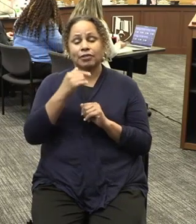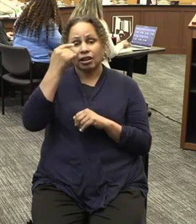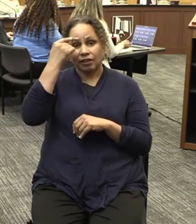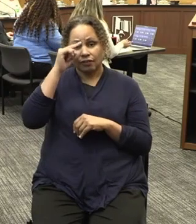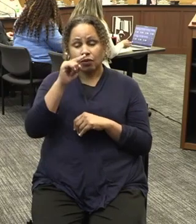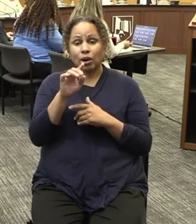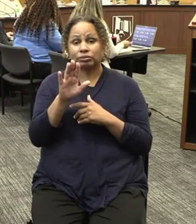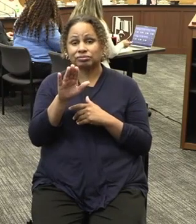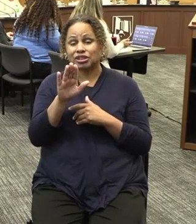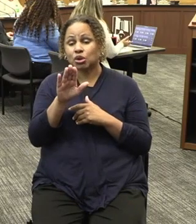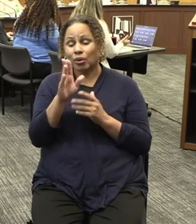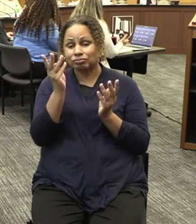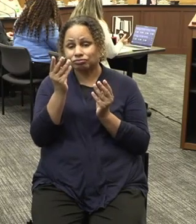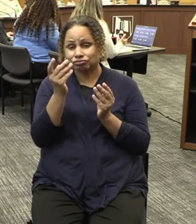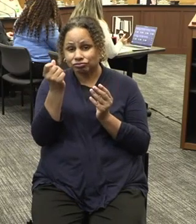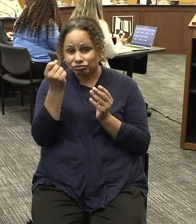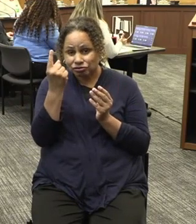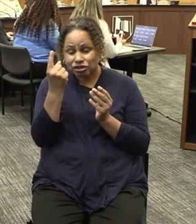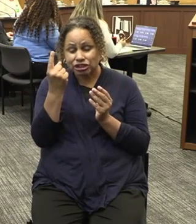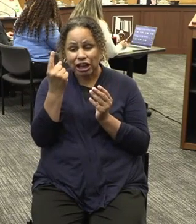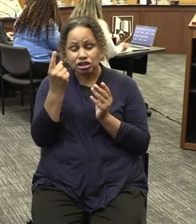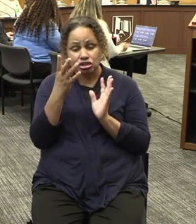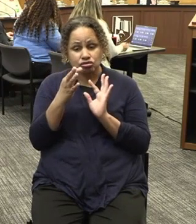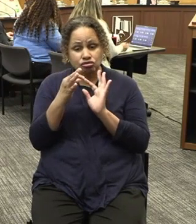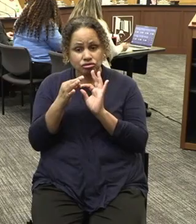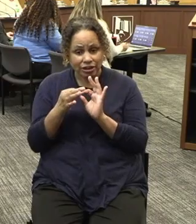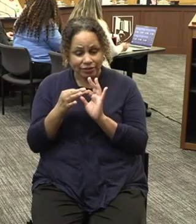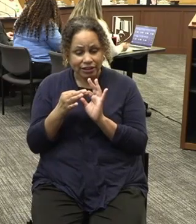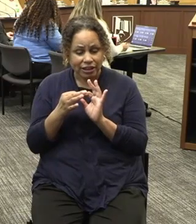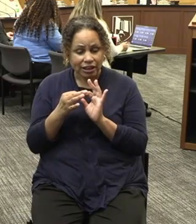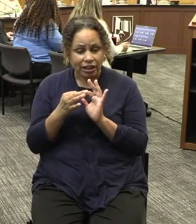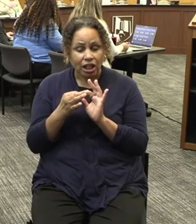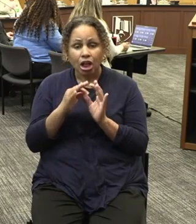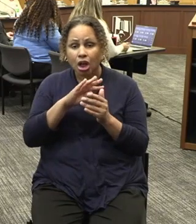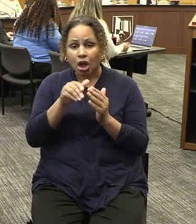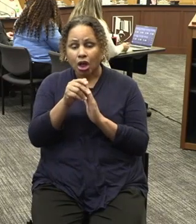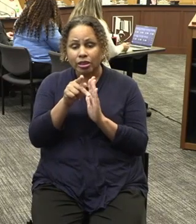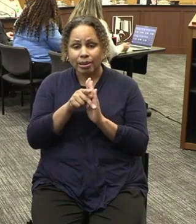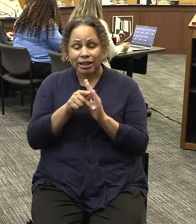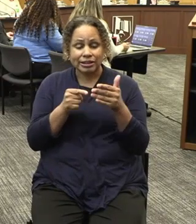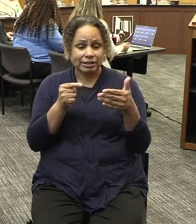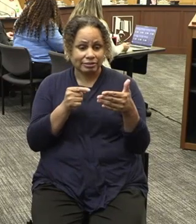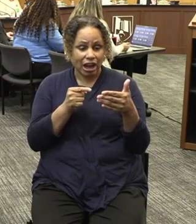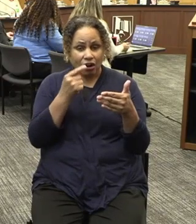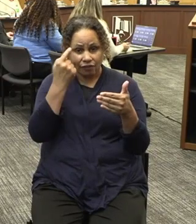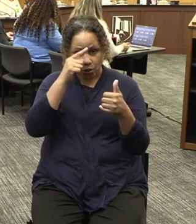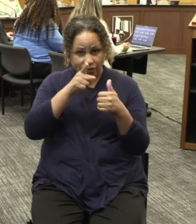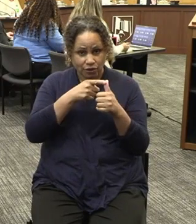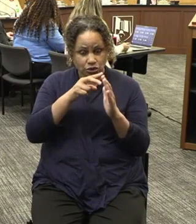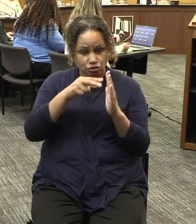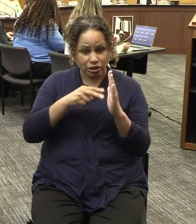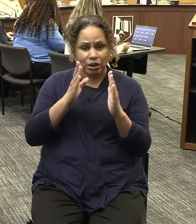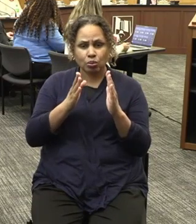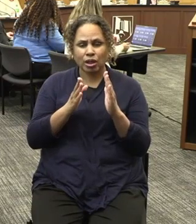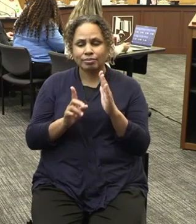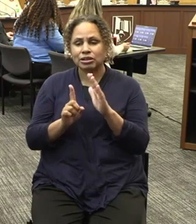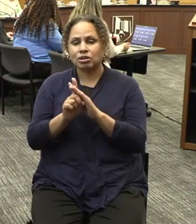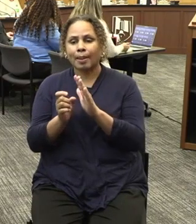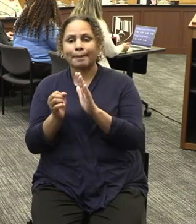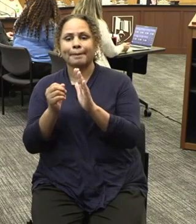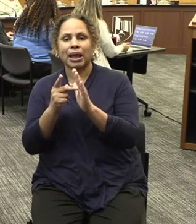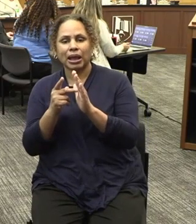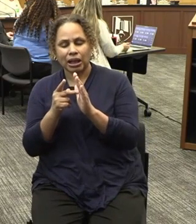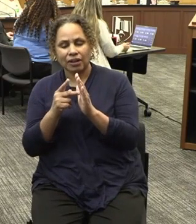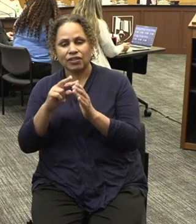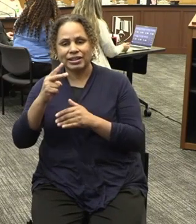of the policies that are right now in front of you for the first reading are going to be coming back for the second reading